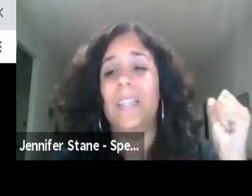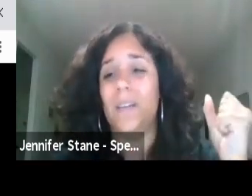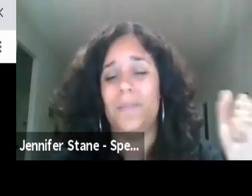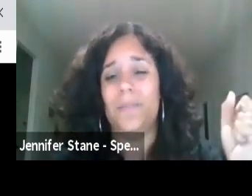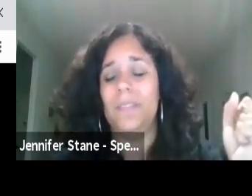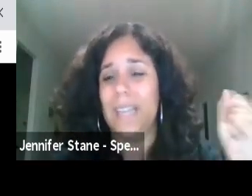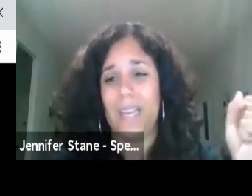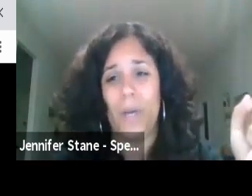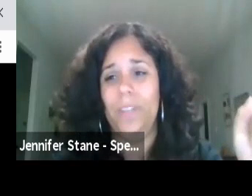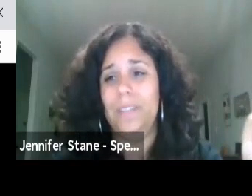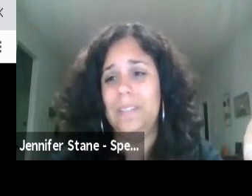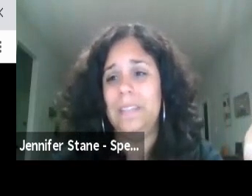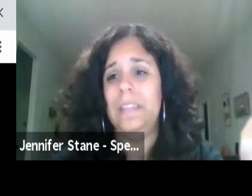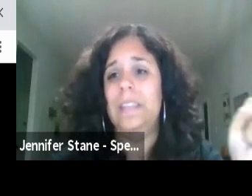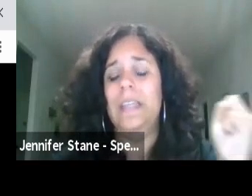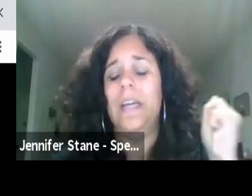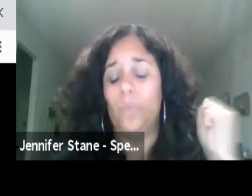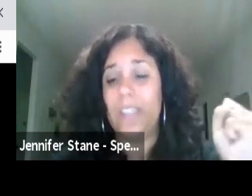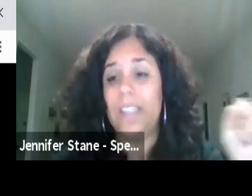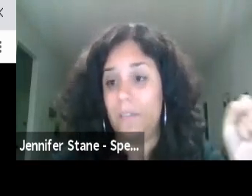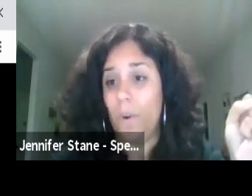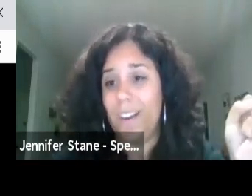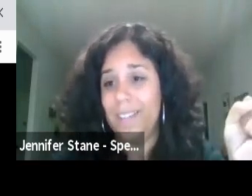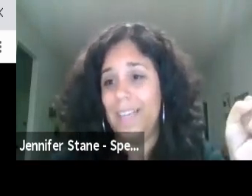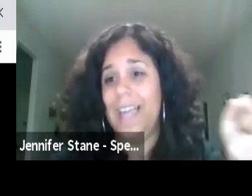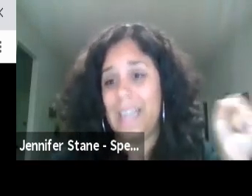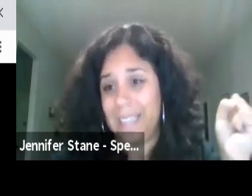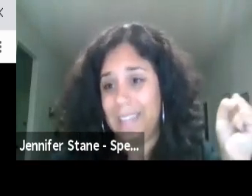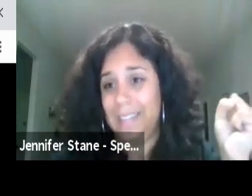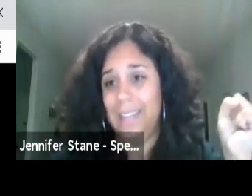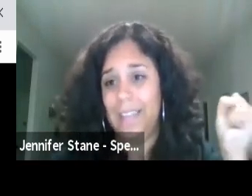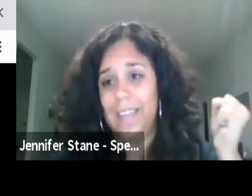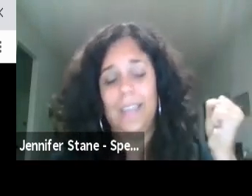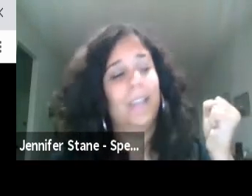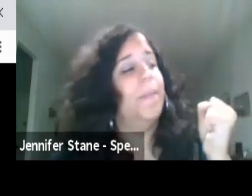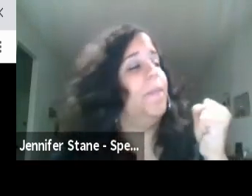man, I love Diet Coke. I really live for it and I need it.